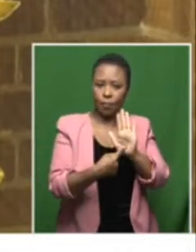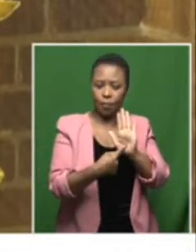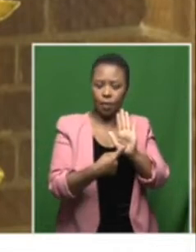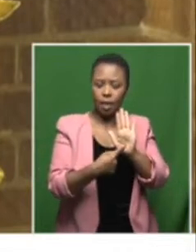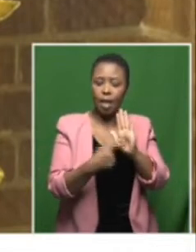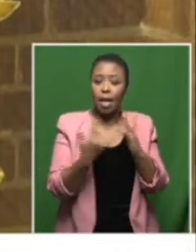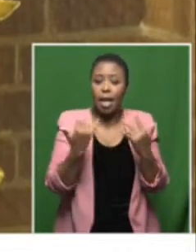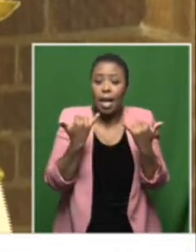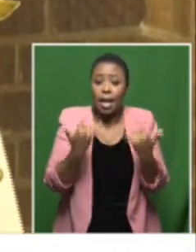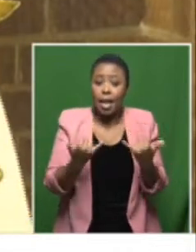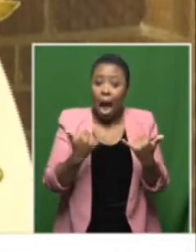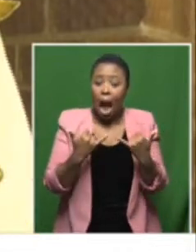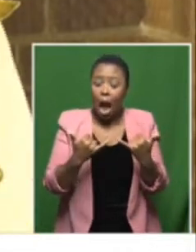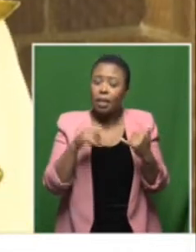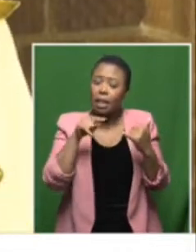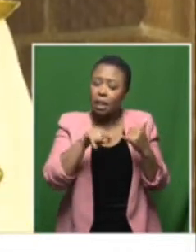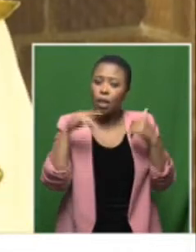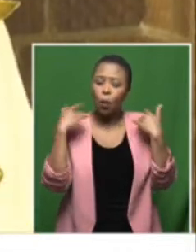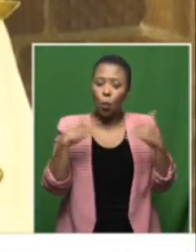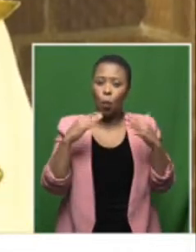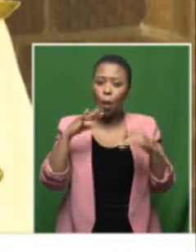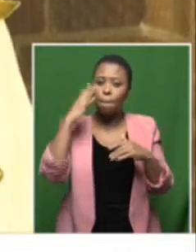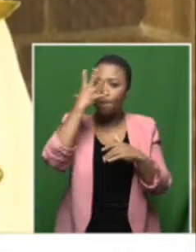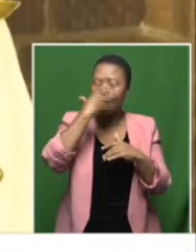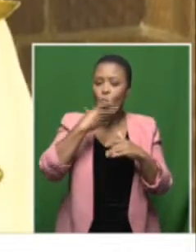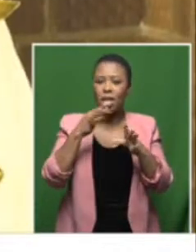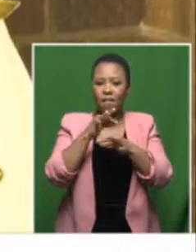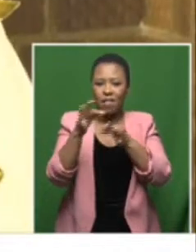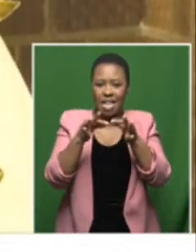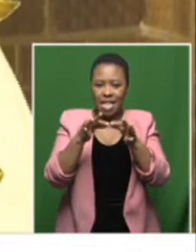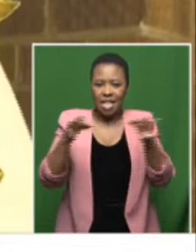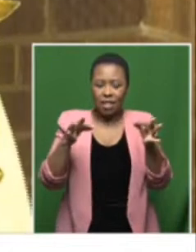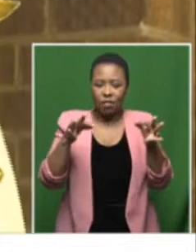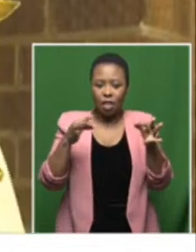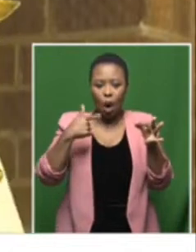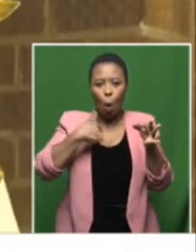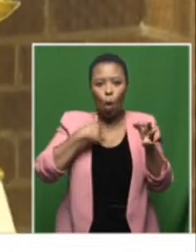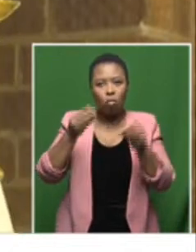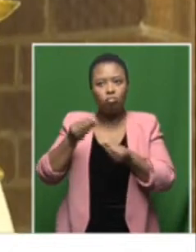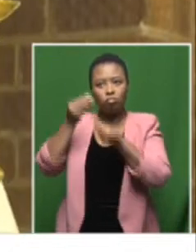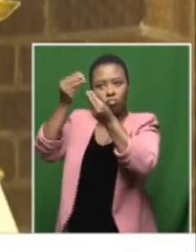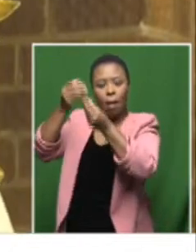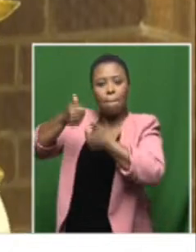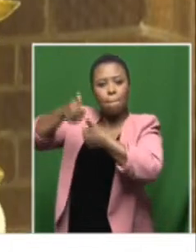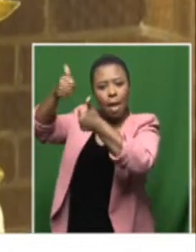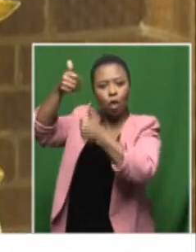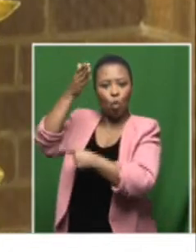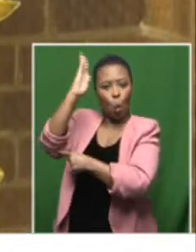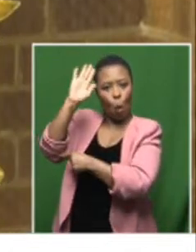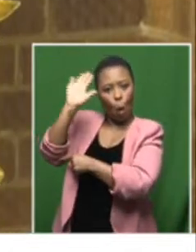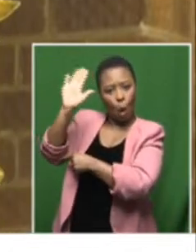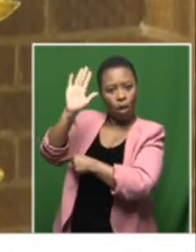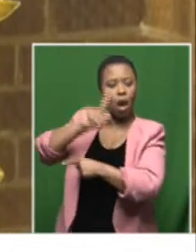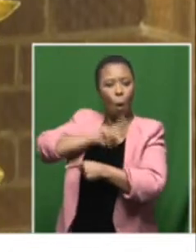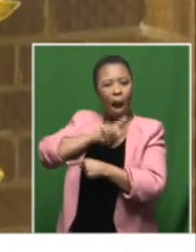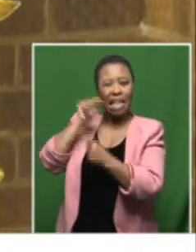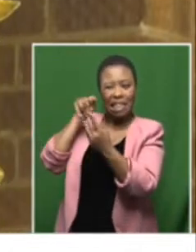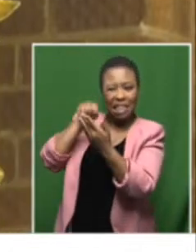most beautiful gift. We return it to God, for it is indeed